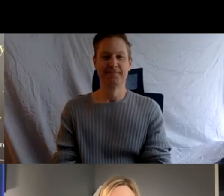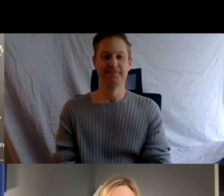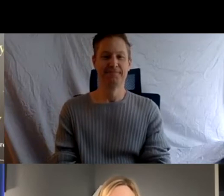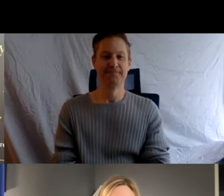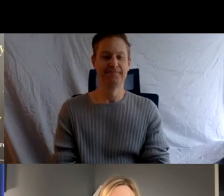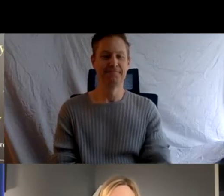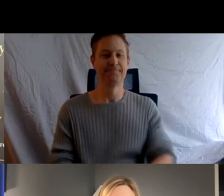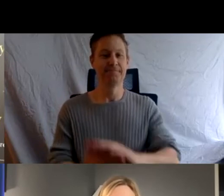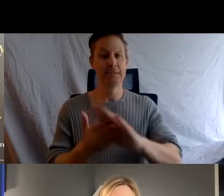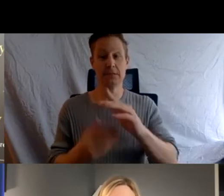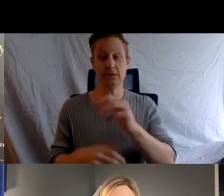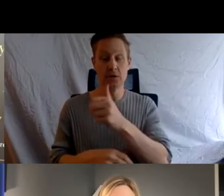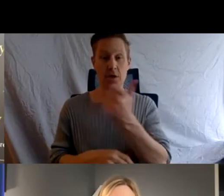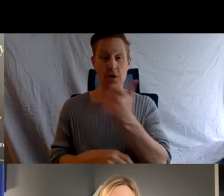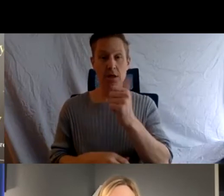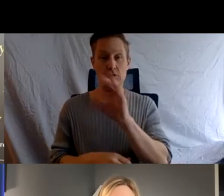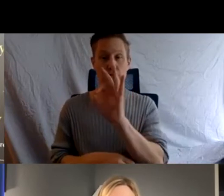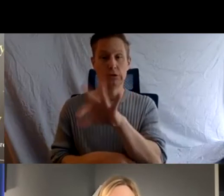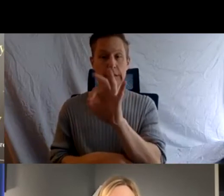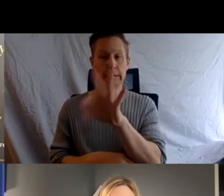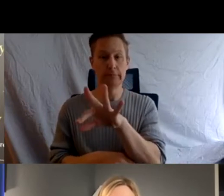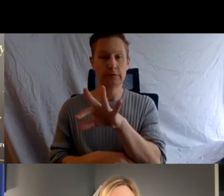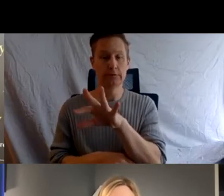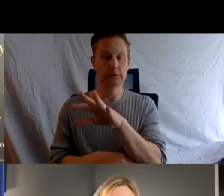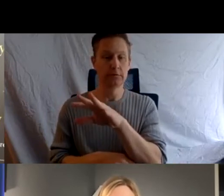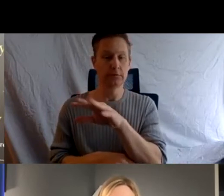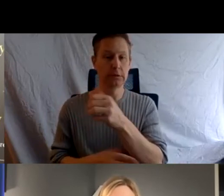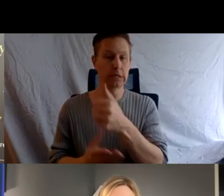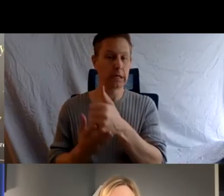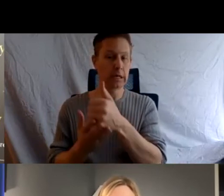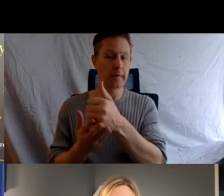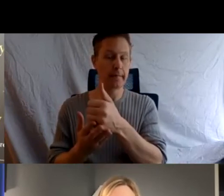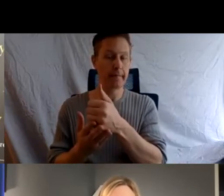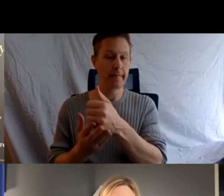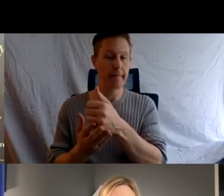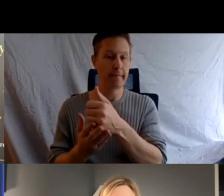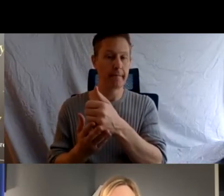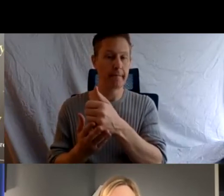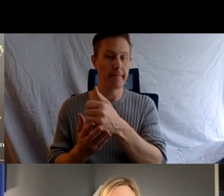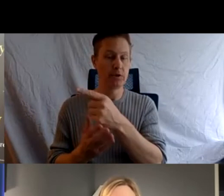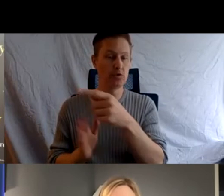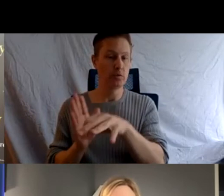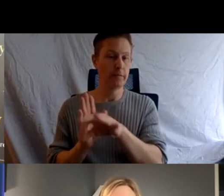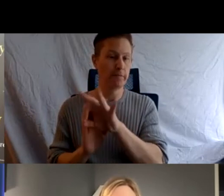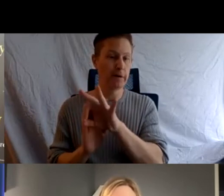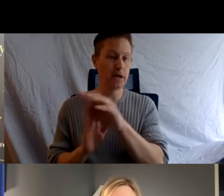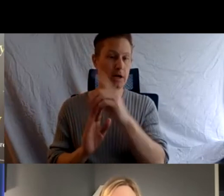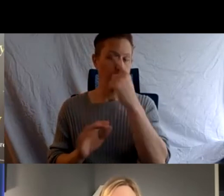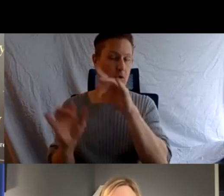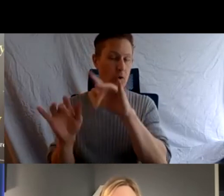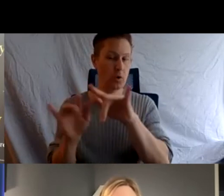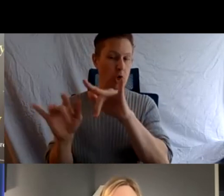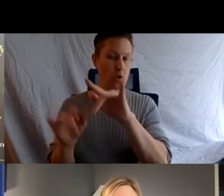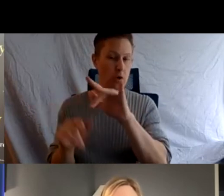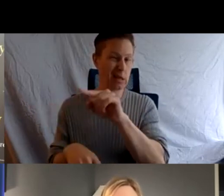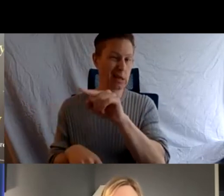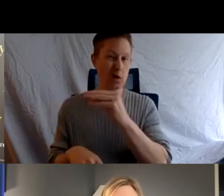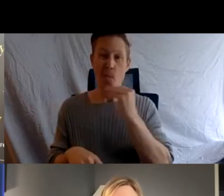Nice. Do you have any other tips and tricks that you found trying to record at home?